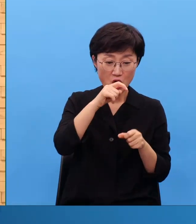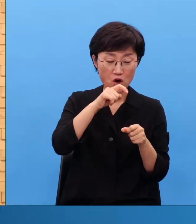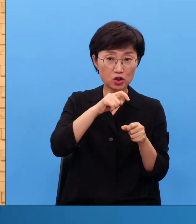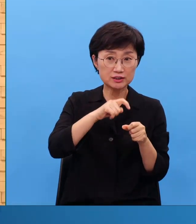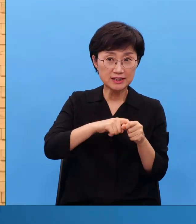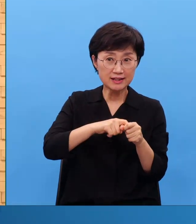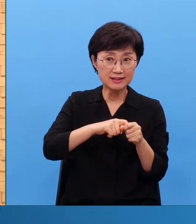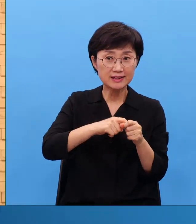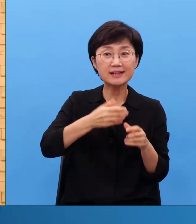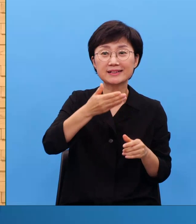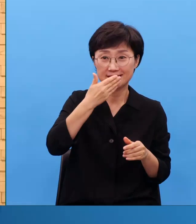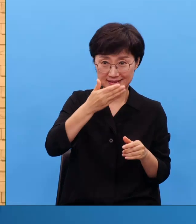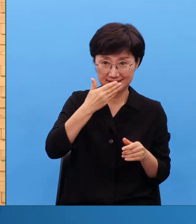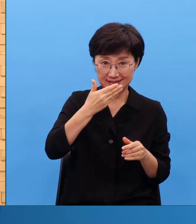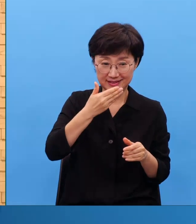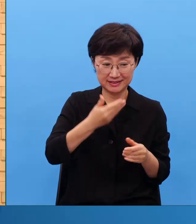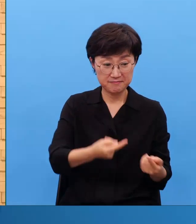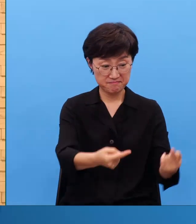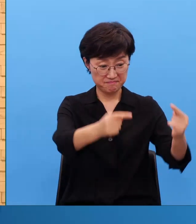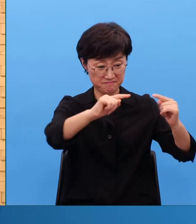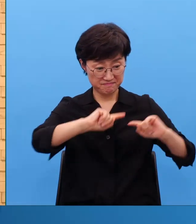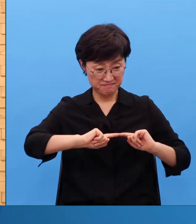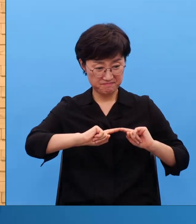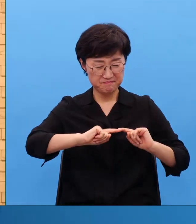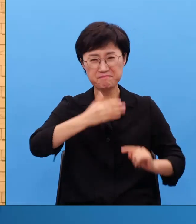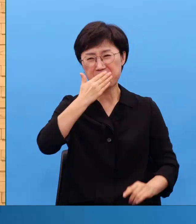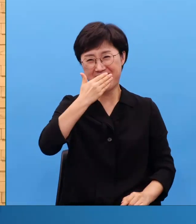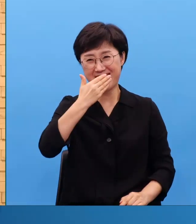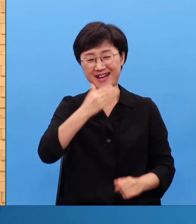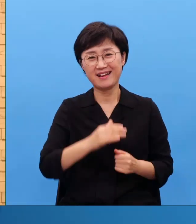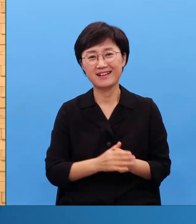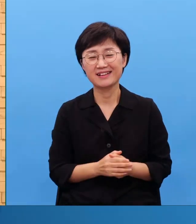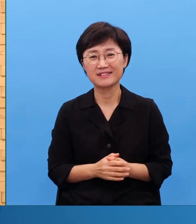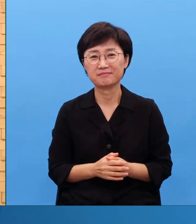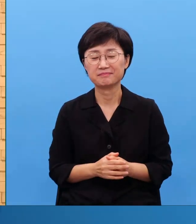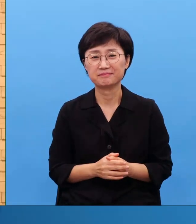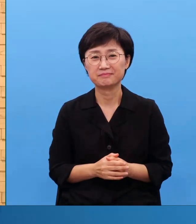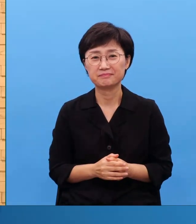next week you'll participate in the communion that all the people of the early church participated in.